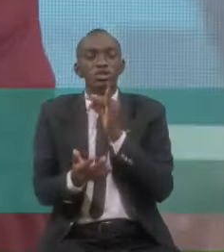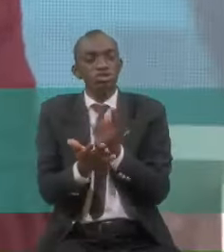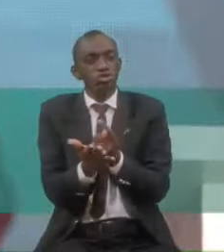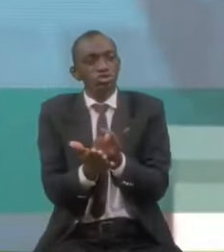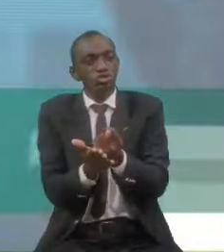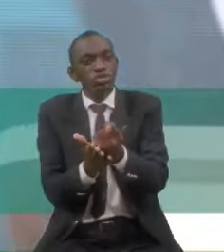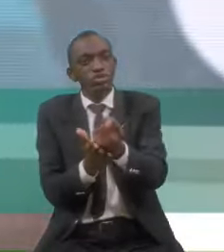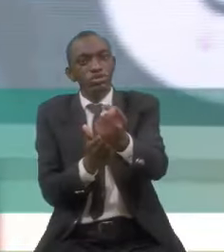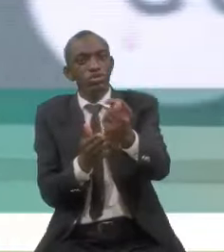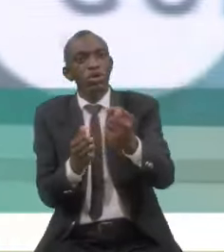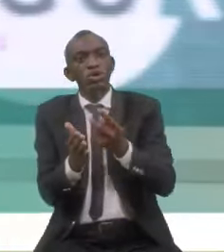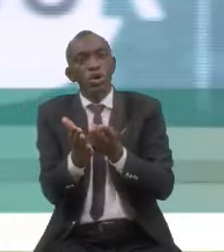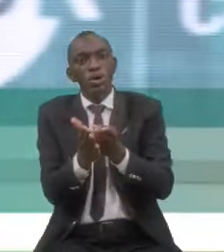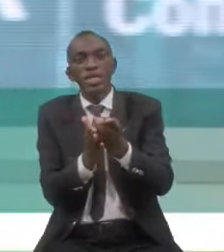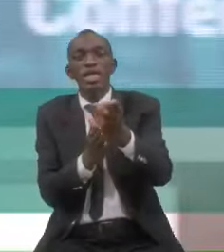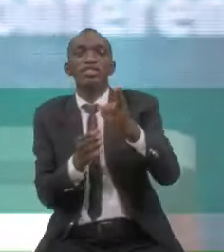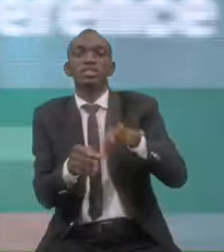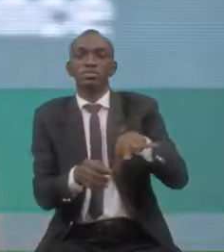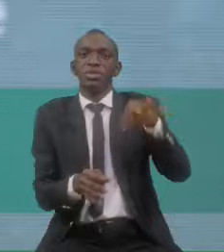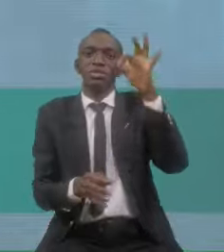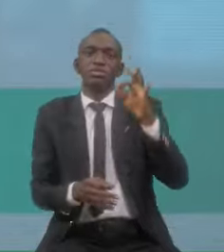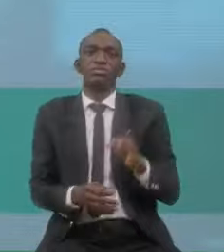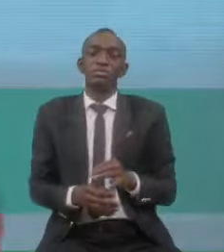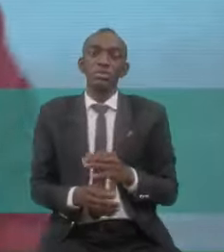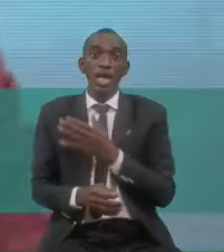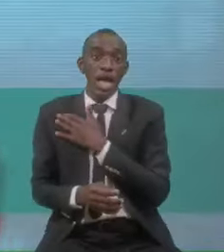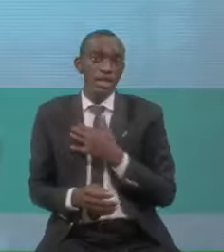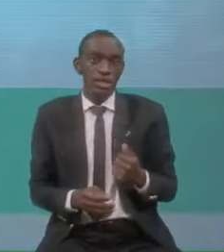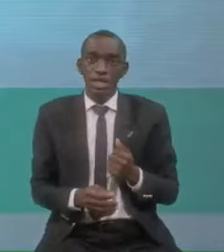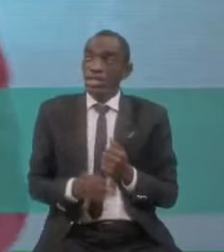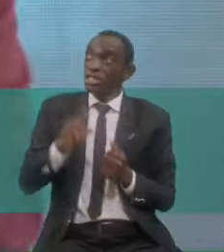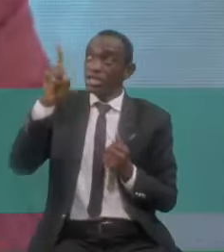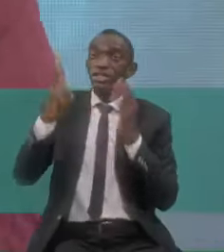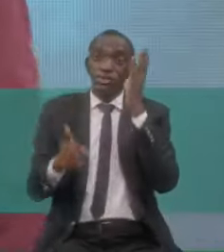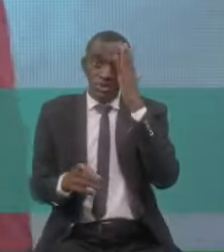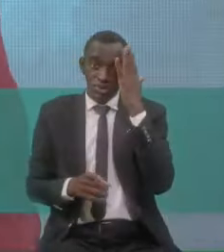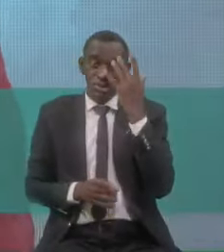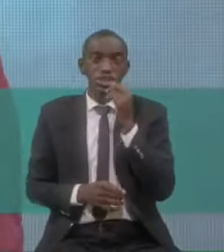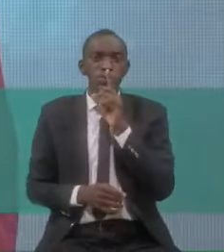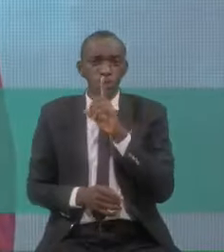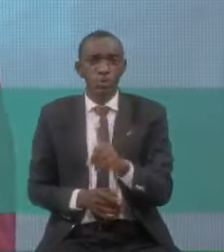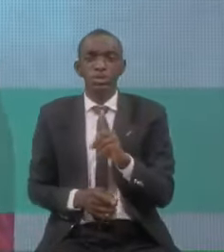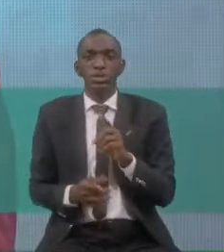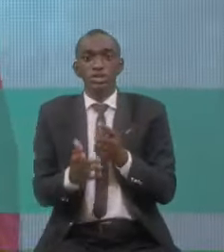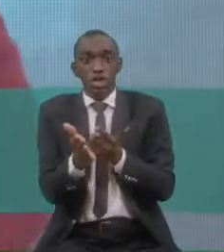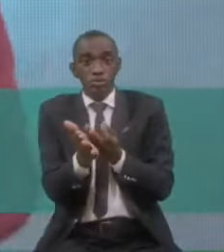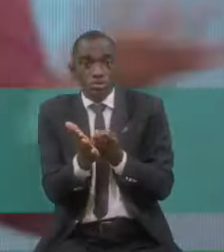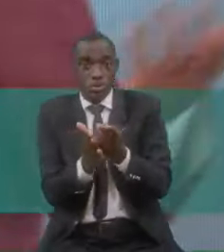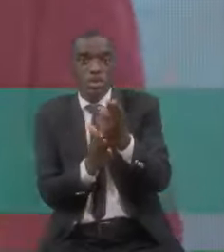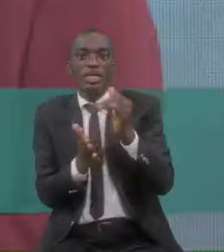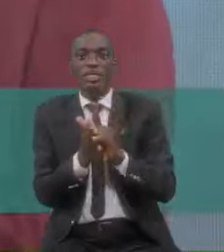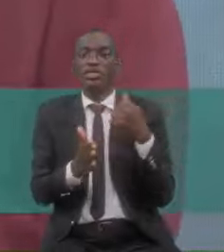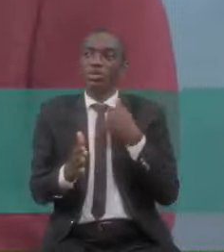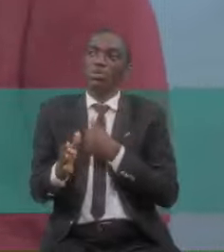truthful Spirit. And he's the one. He knows the truth that will get his soul saved. Here